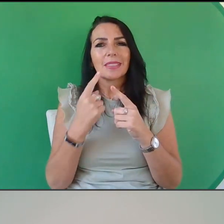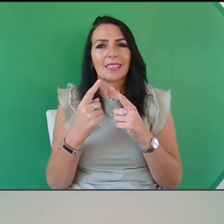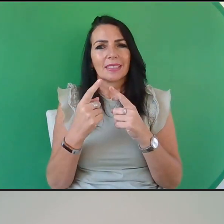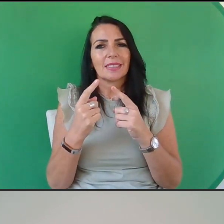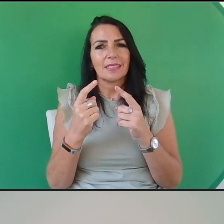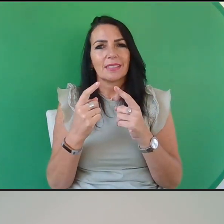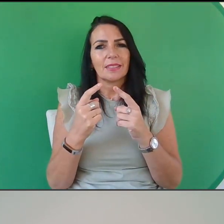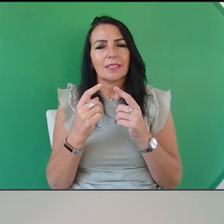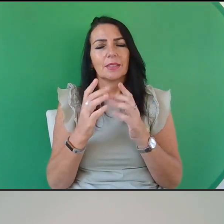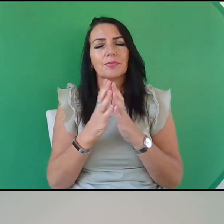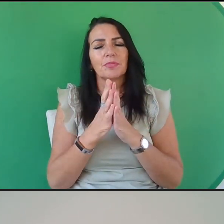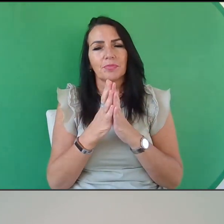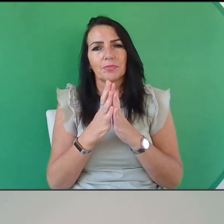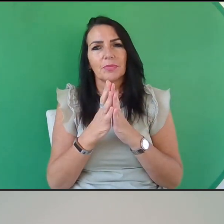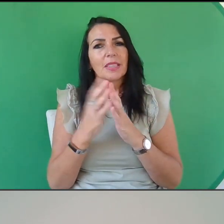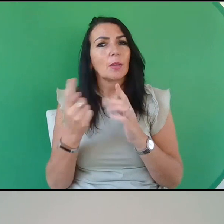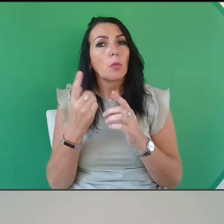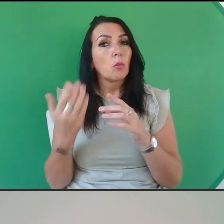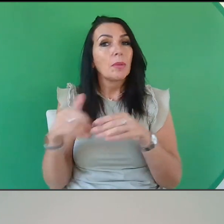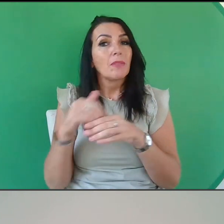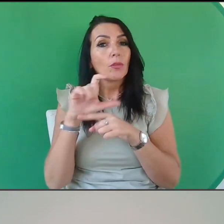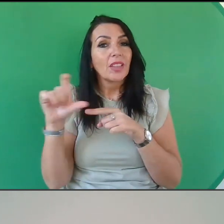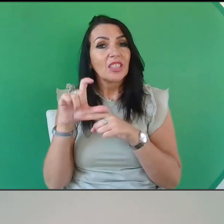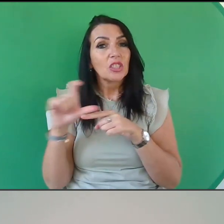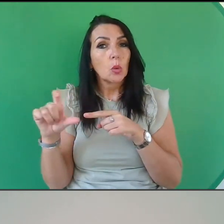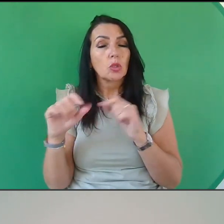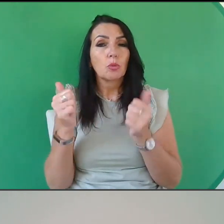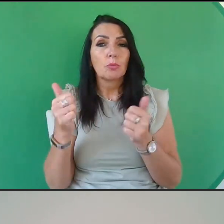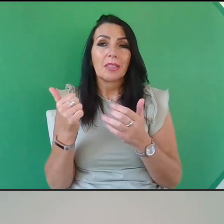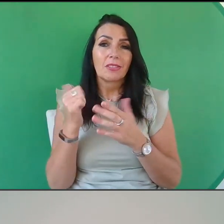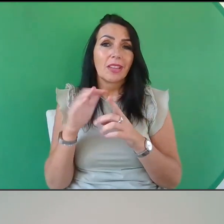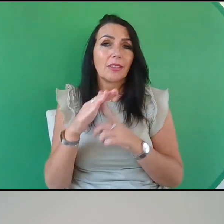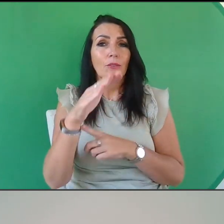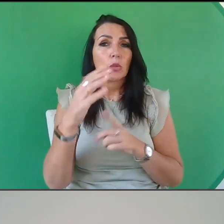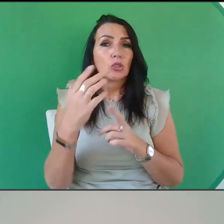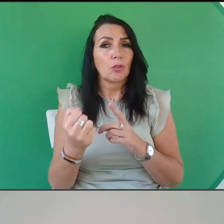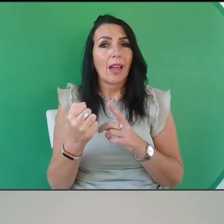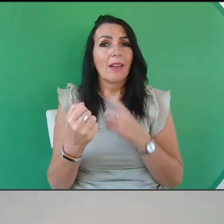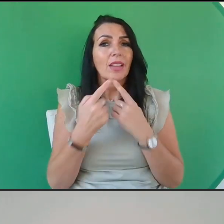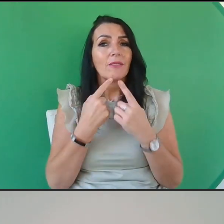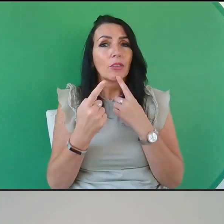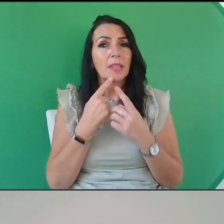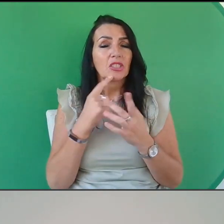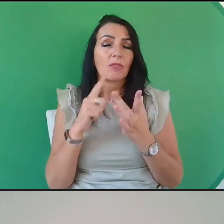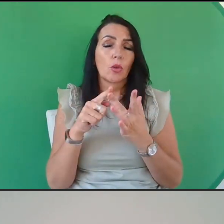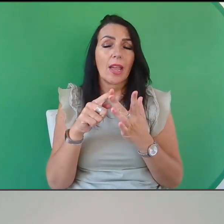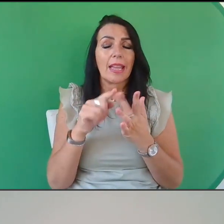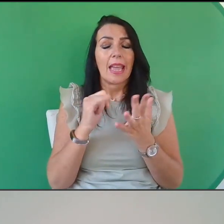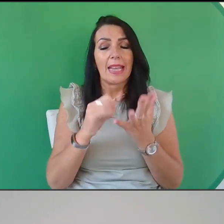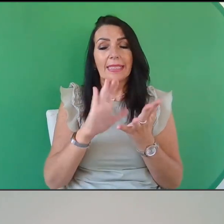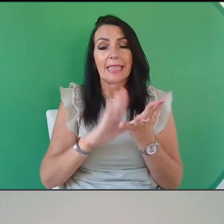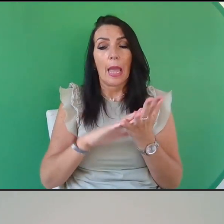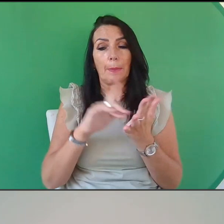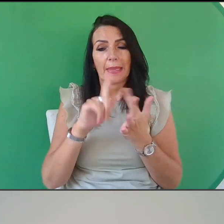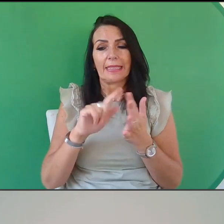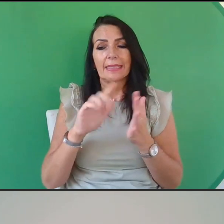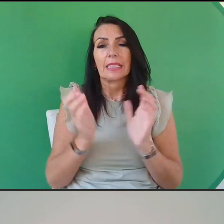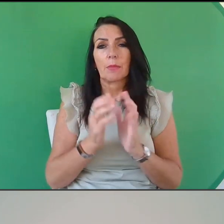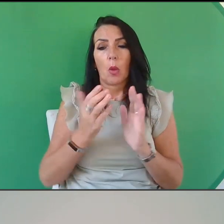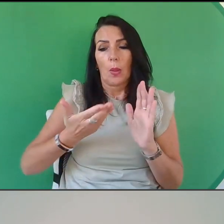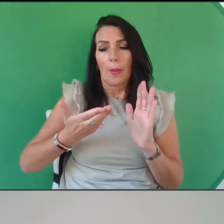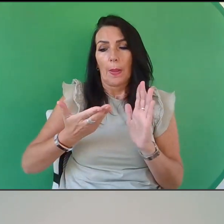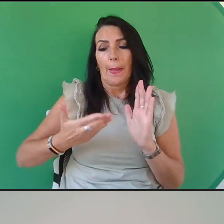carbon literacy course, and it'd be great to have this feature on Energy Saving Trust information for SMEs. So yeah,